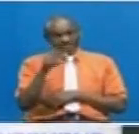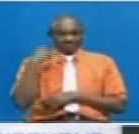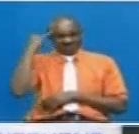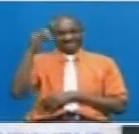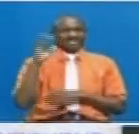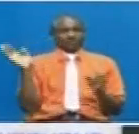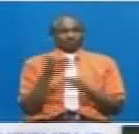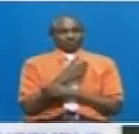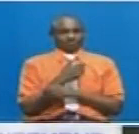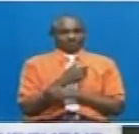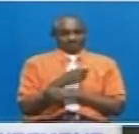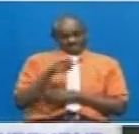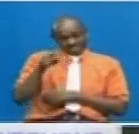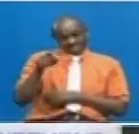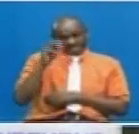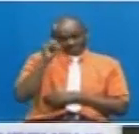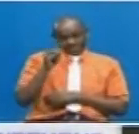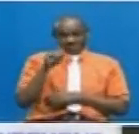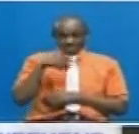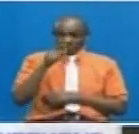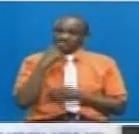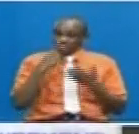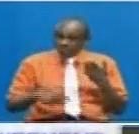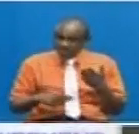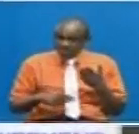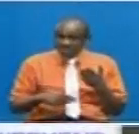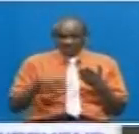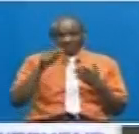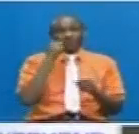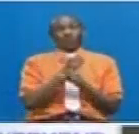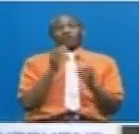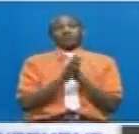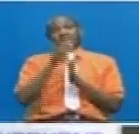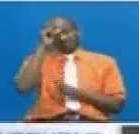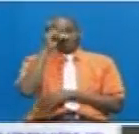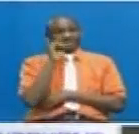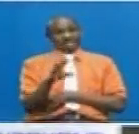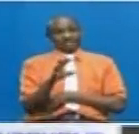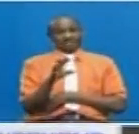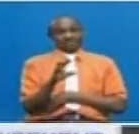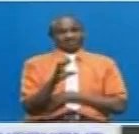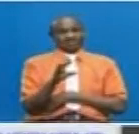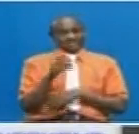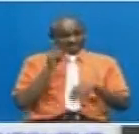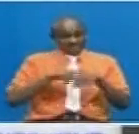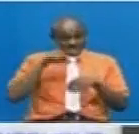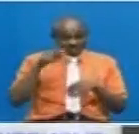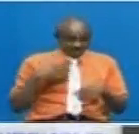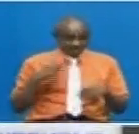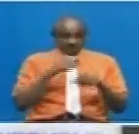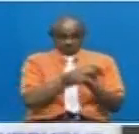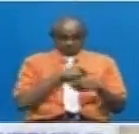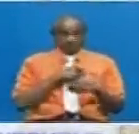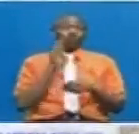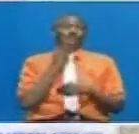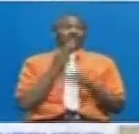ideas. The Budalangi Member of Parliament also denied accusations of colluding with government leveled against him after he led a delegation of